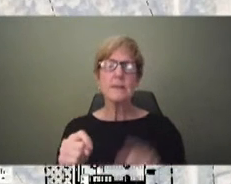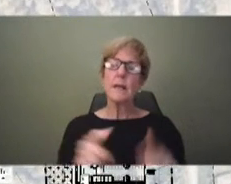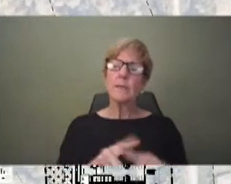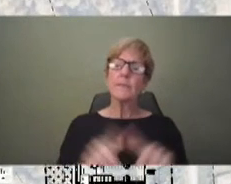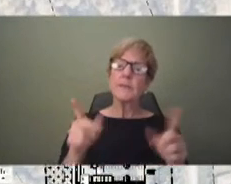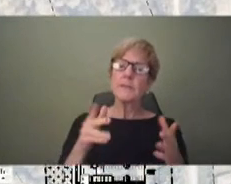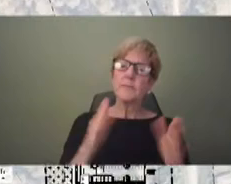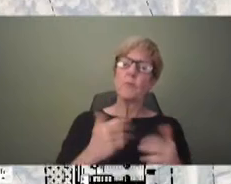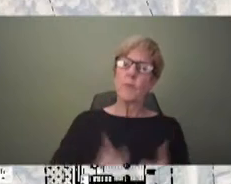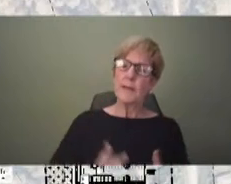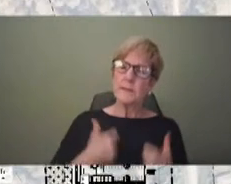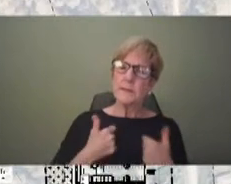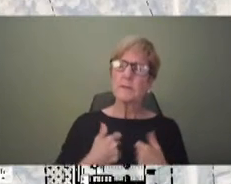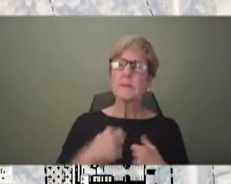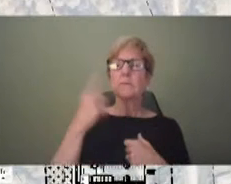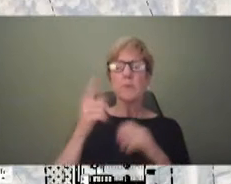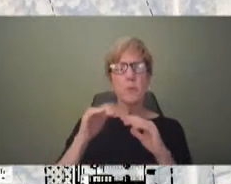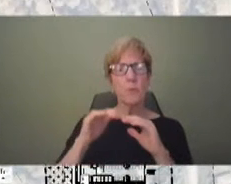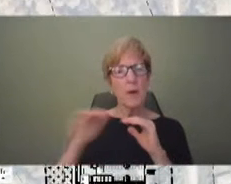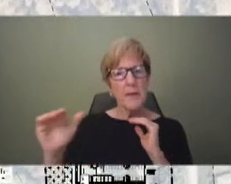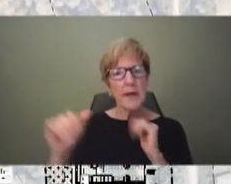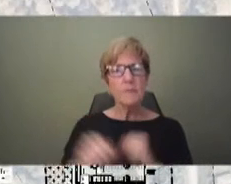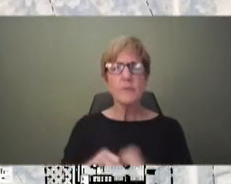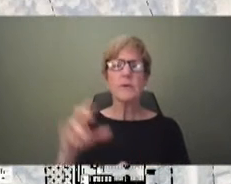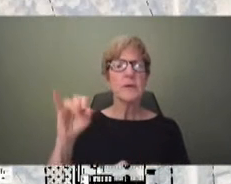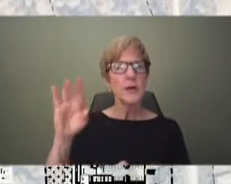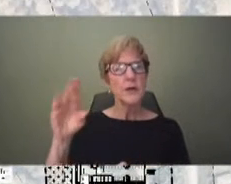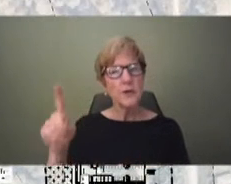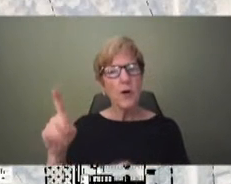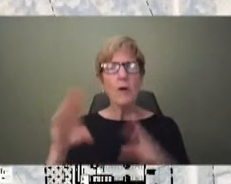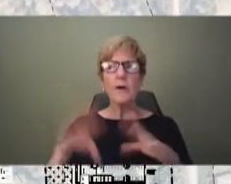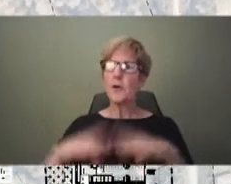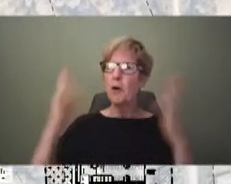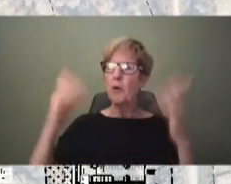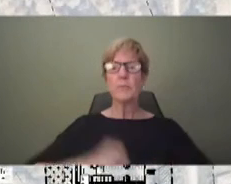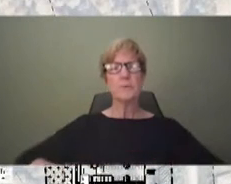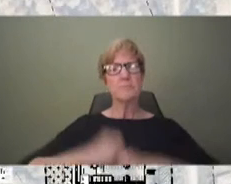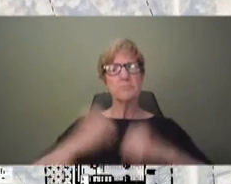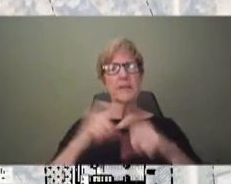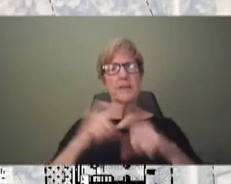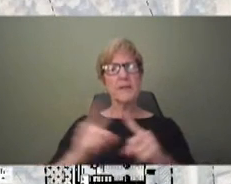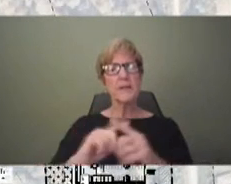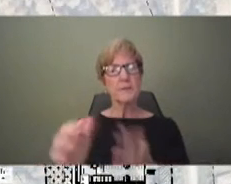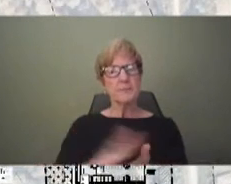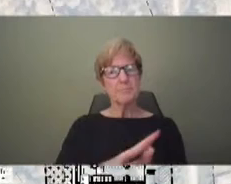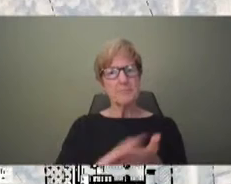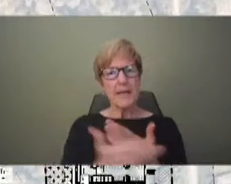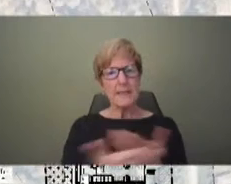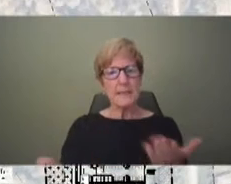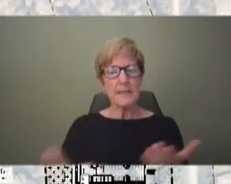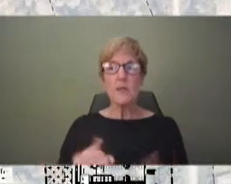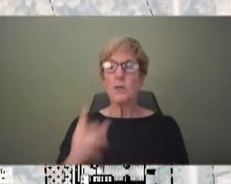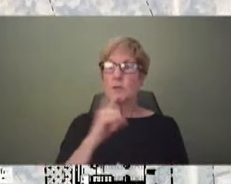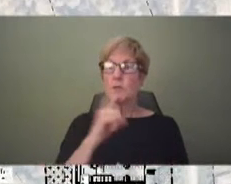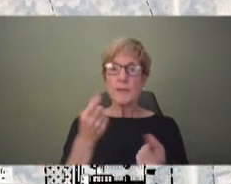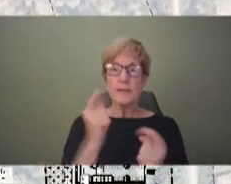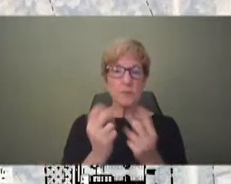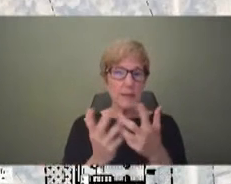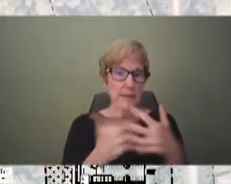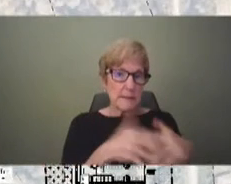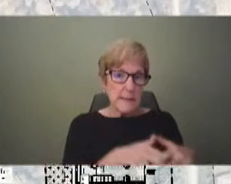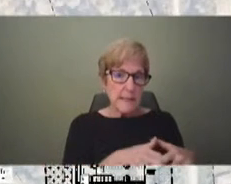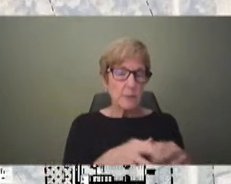one level living uh having a yard having open space having those amenities uh so we very much tried to tailor it into what would be in the